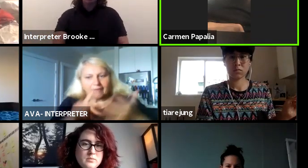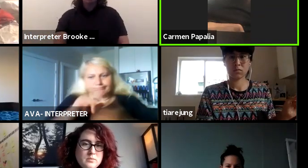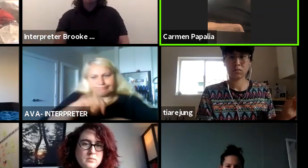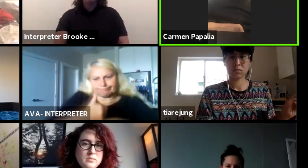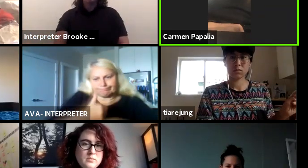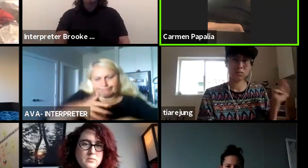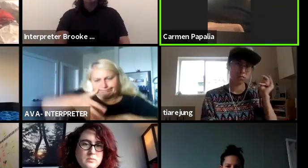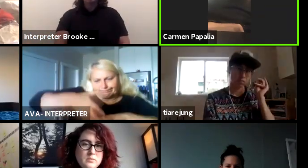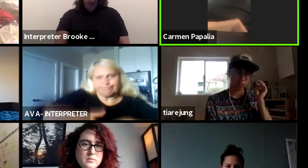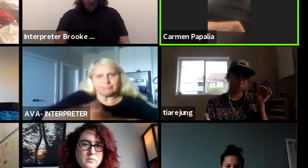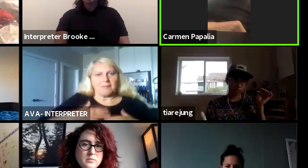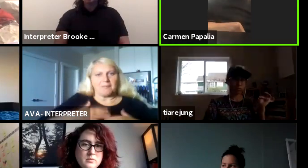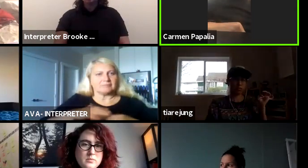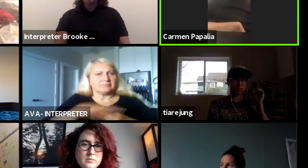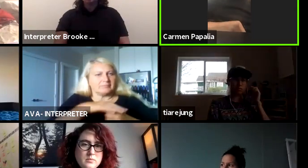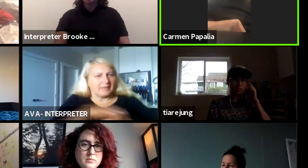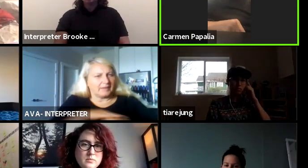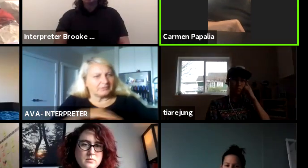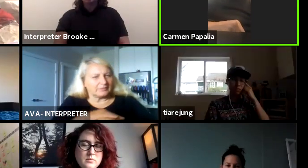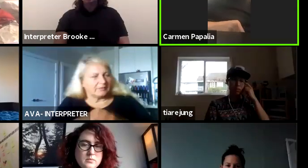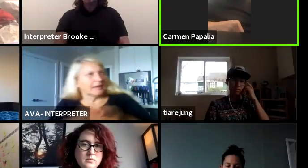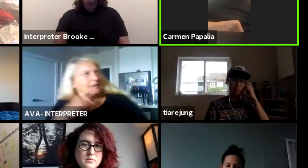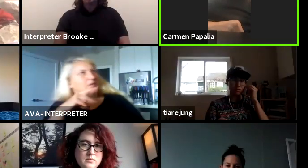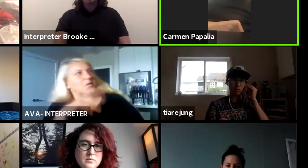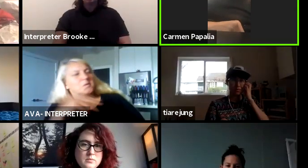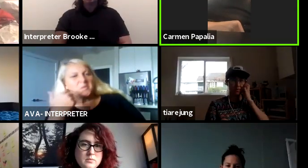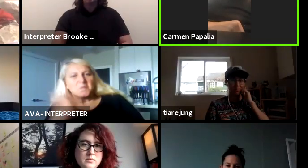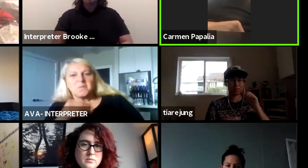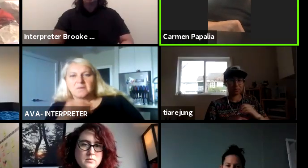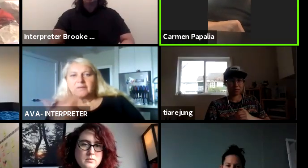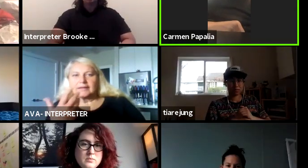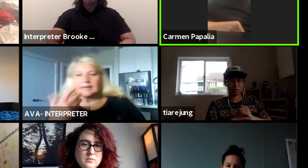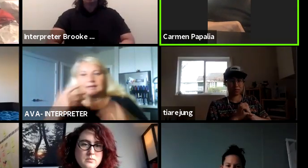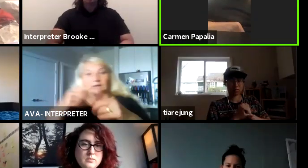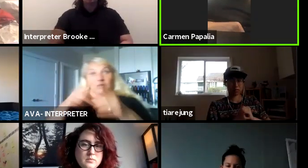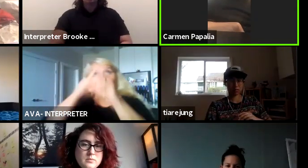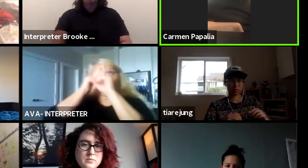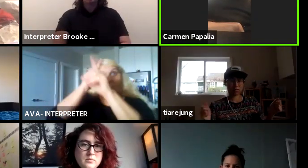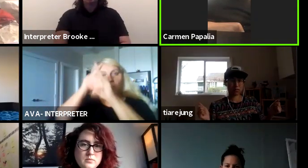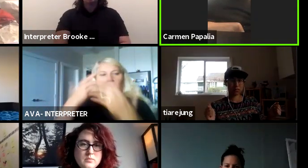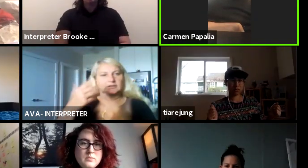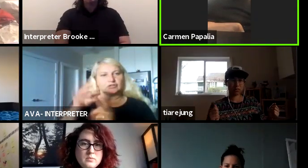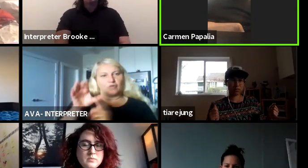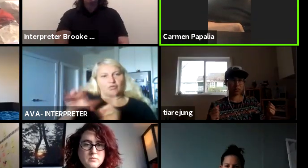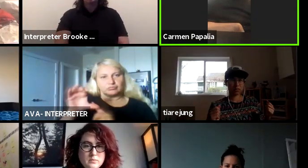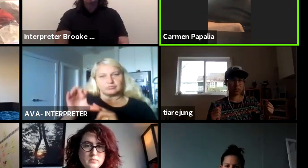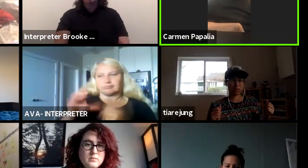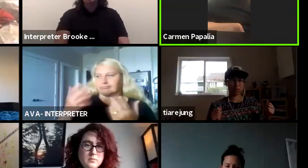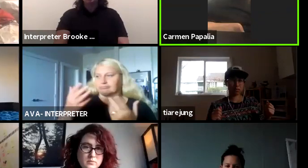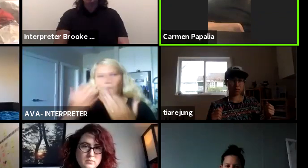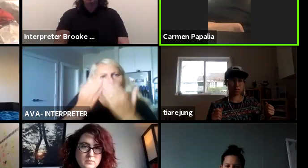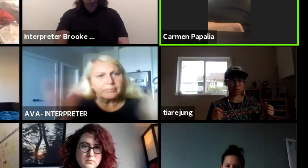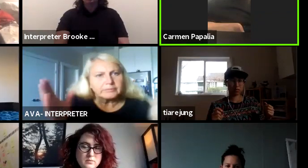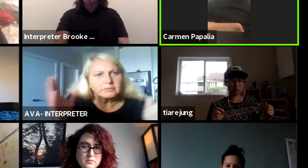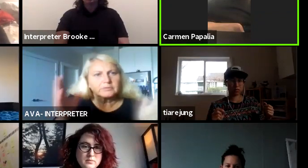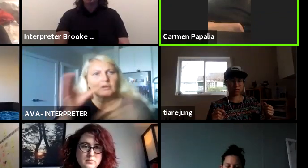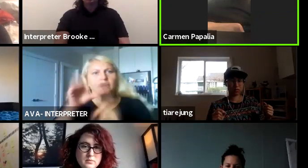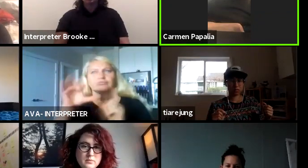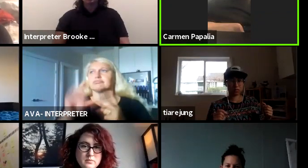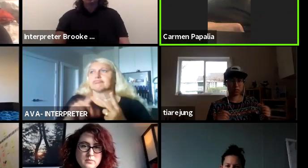like an accessible and open sort of culture for your gatherings, and